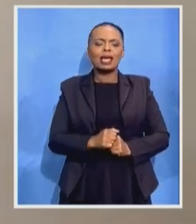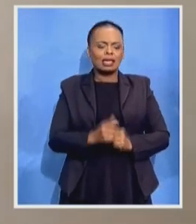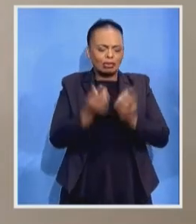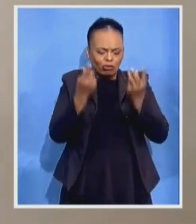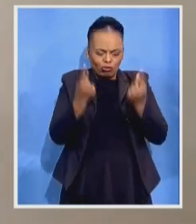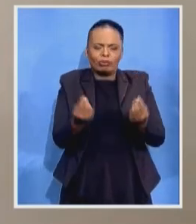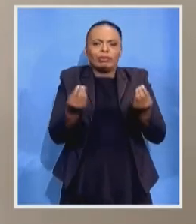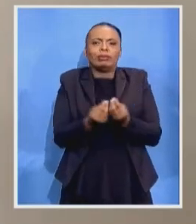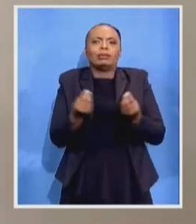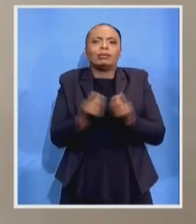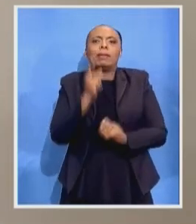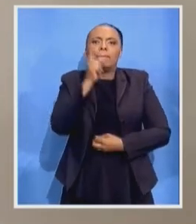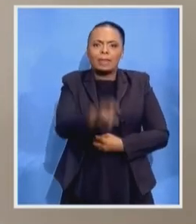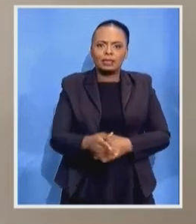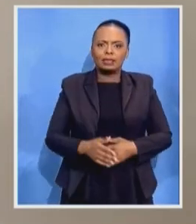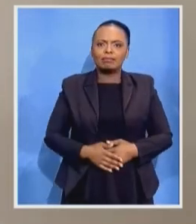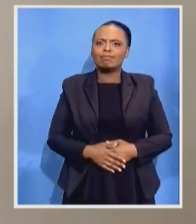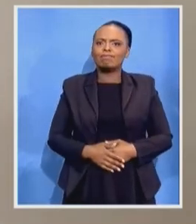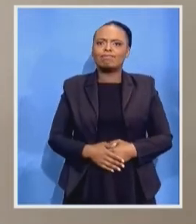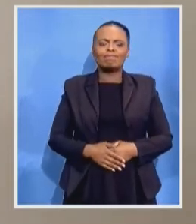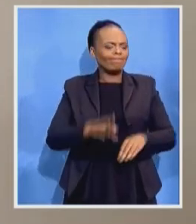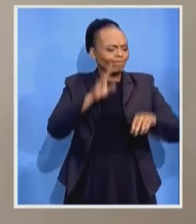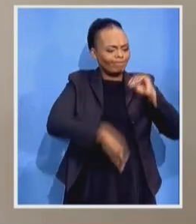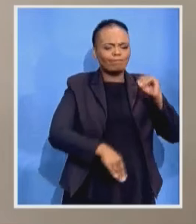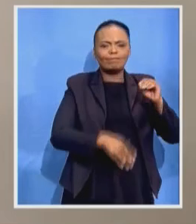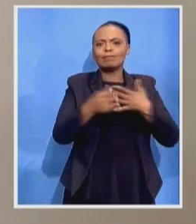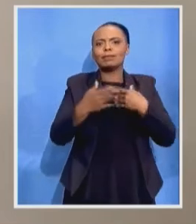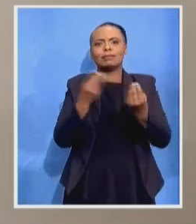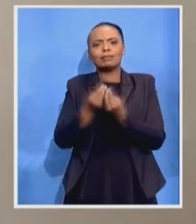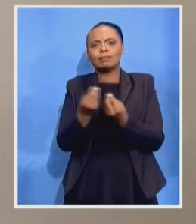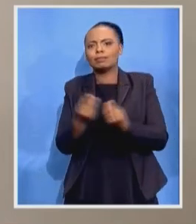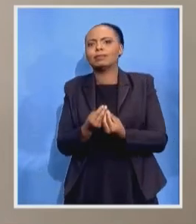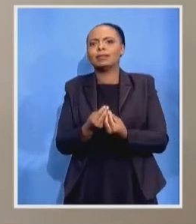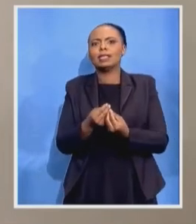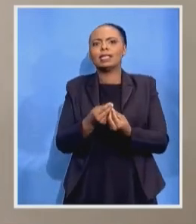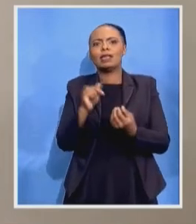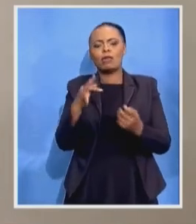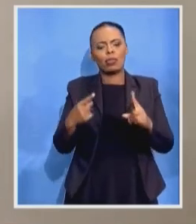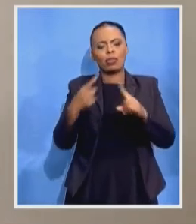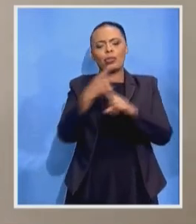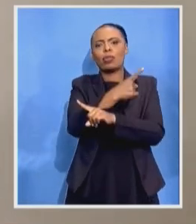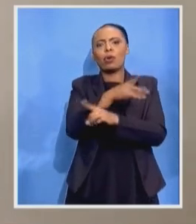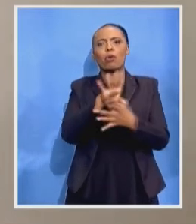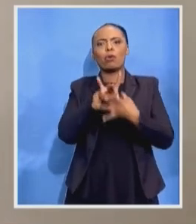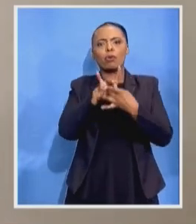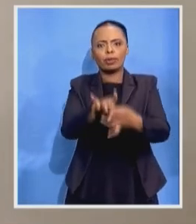anywhere, in line with our commitment to root out malfeasance in society.